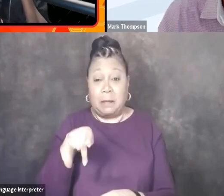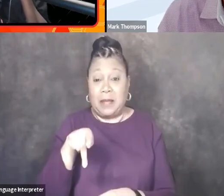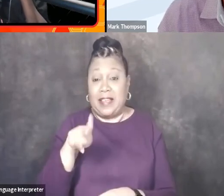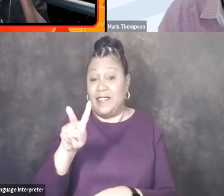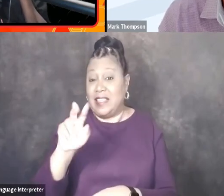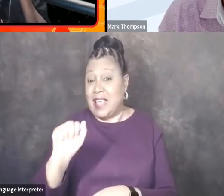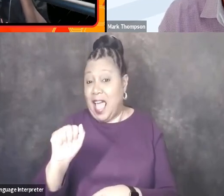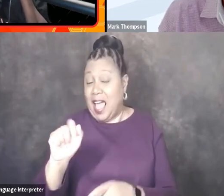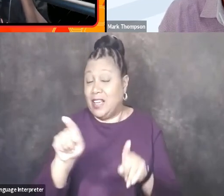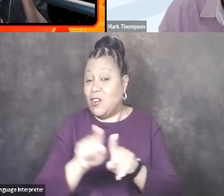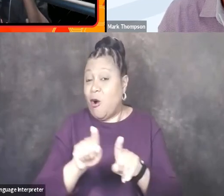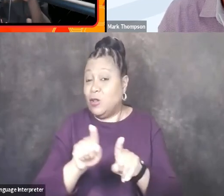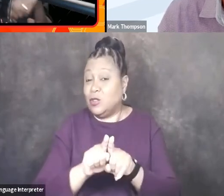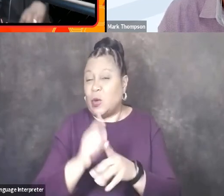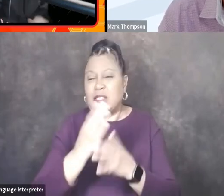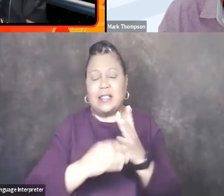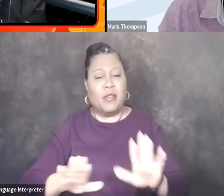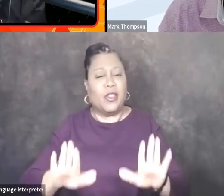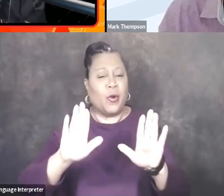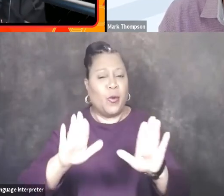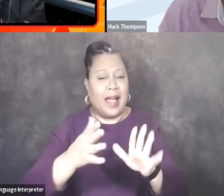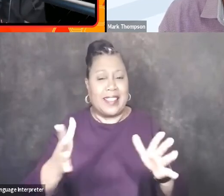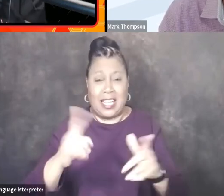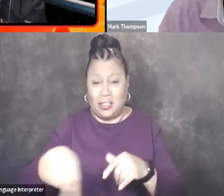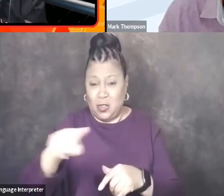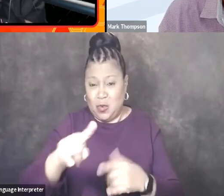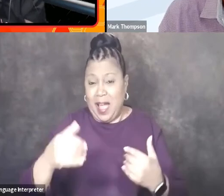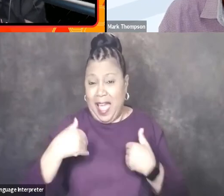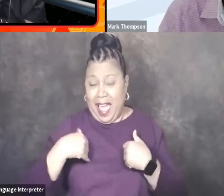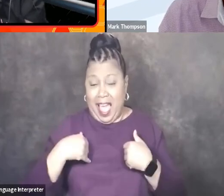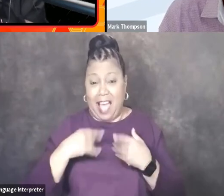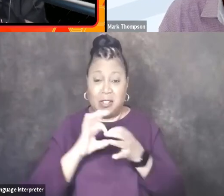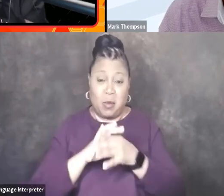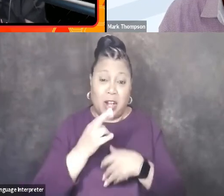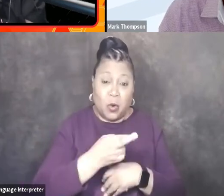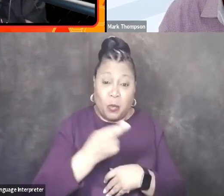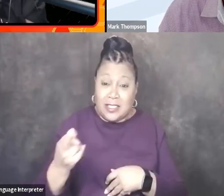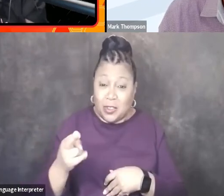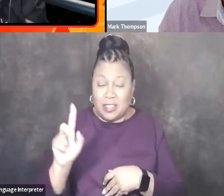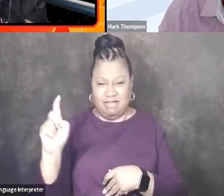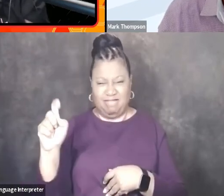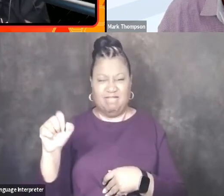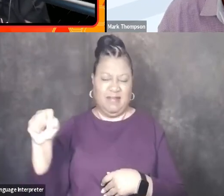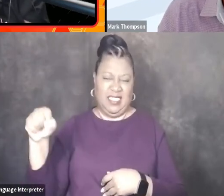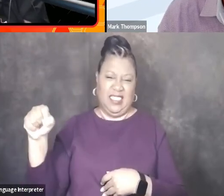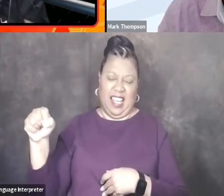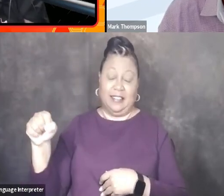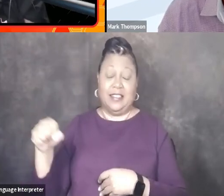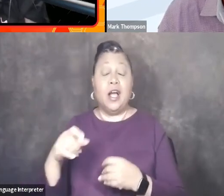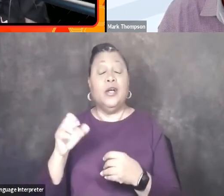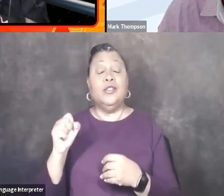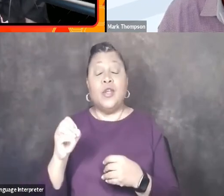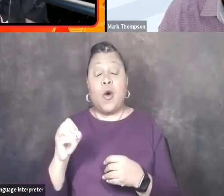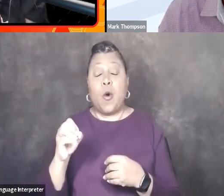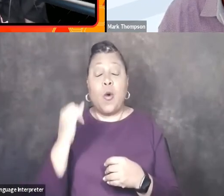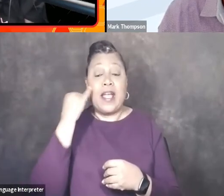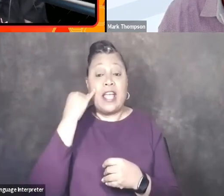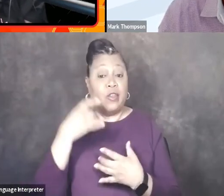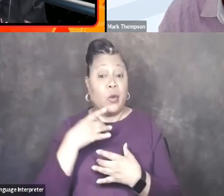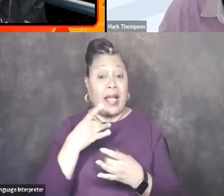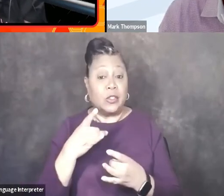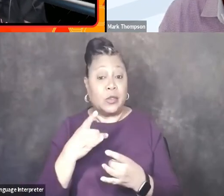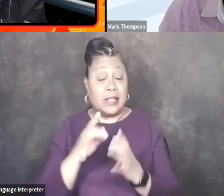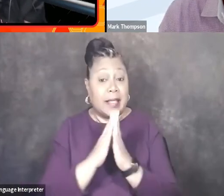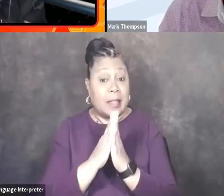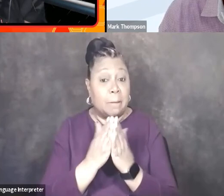PVA, and Sure. also some of the great things you guys have as far as resources over there? Right. So if you're interested in the